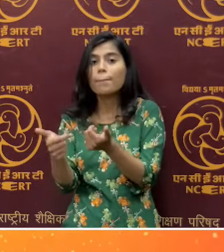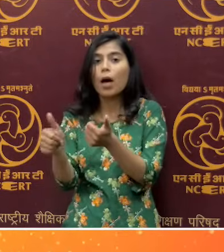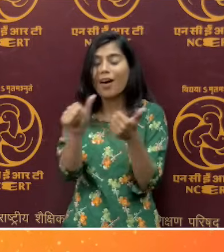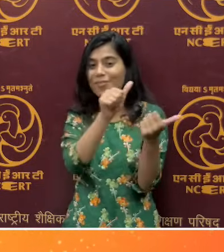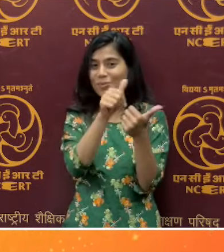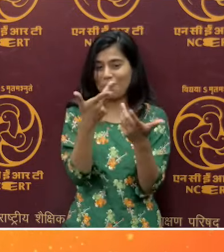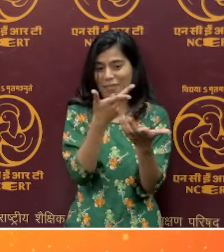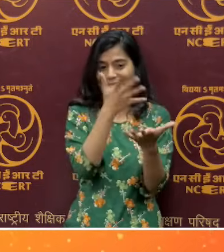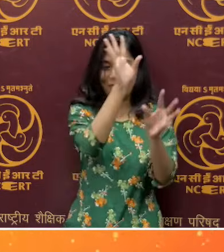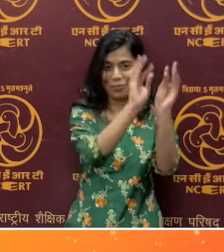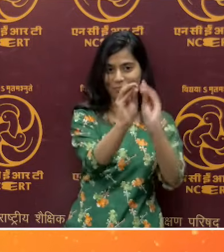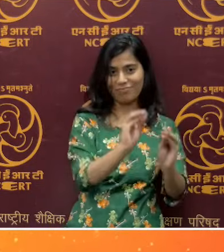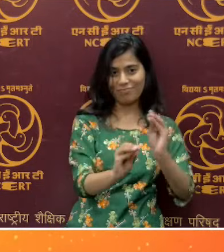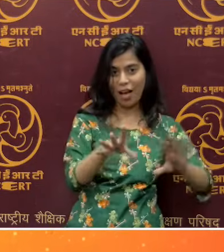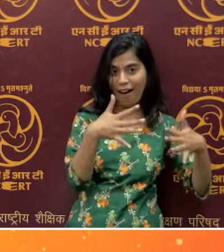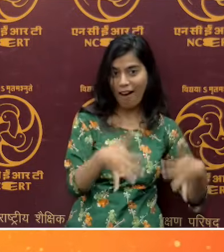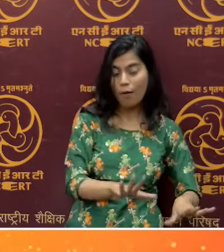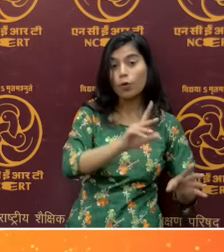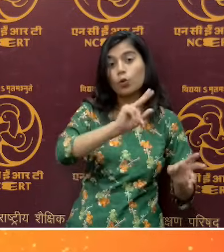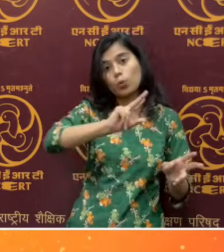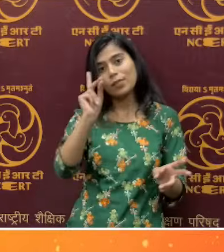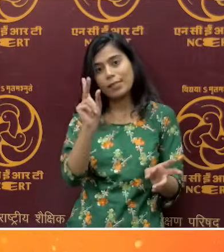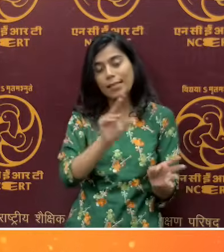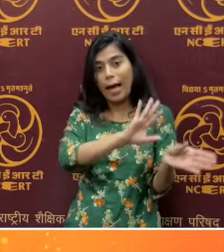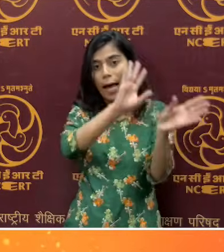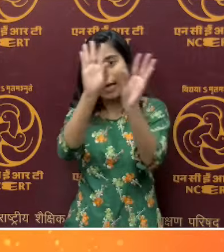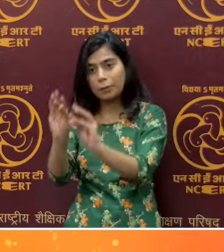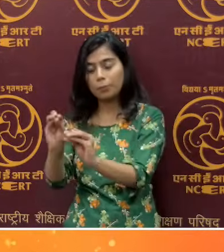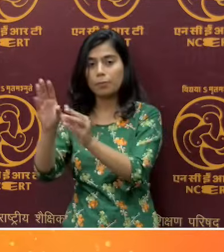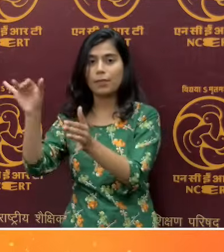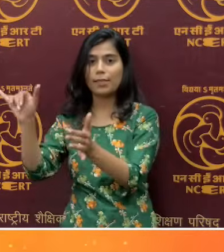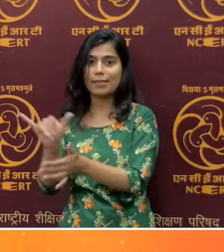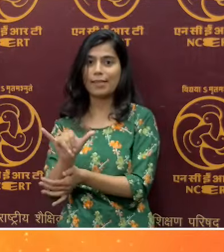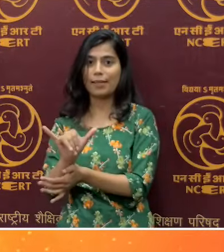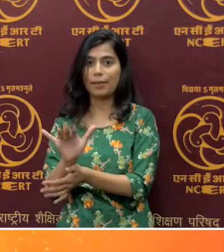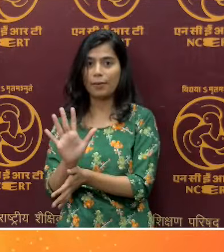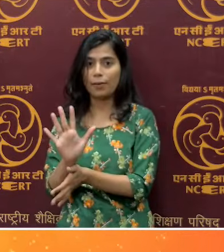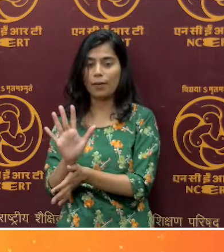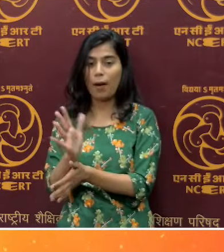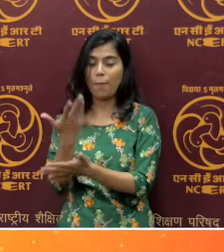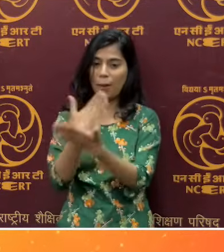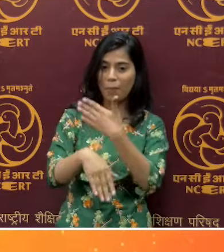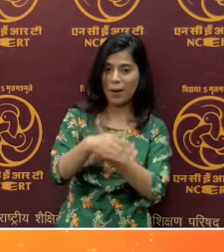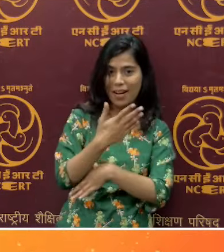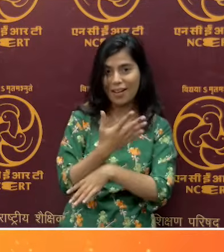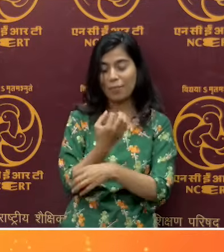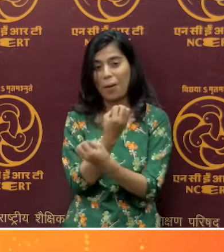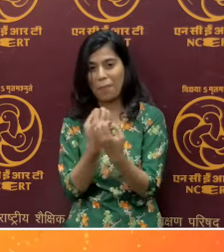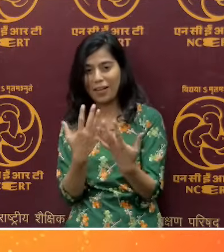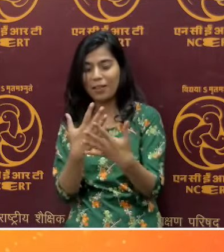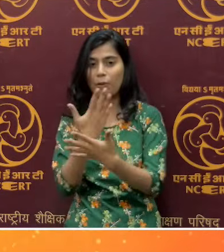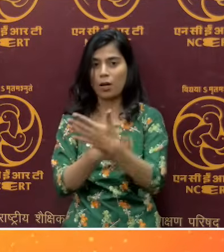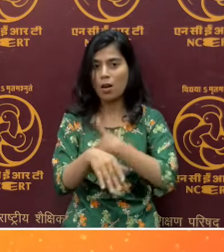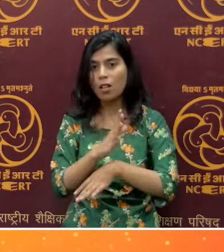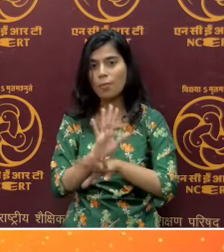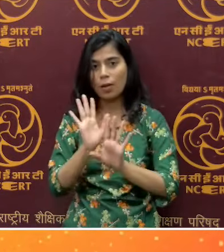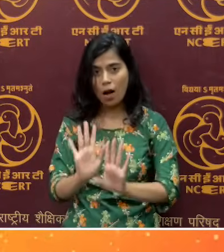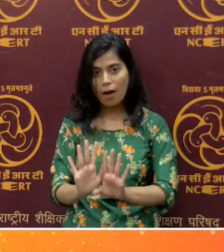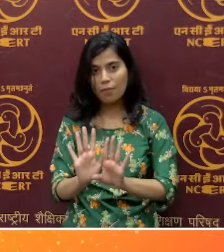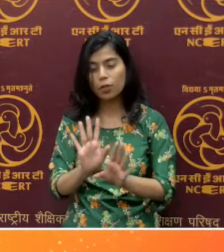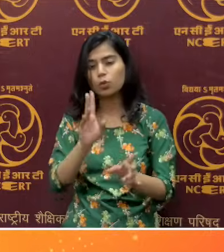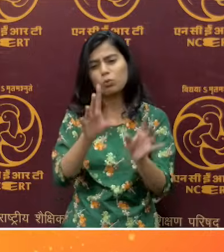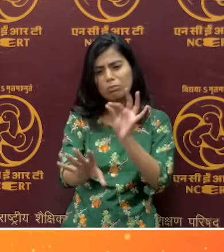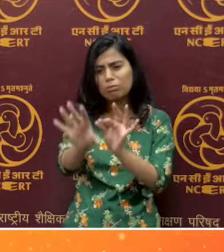completed. Now for continue for screening part 2, here there are multiple disabilities. So here I can select